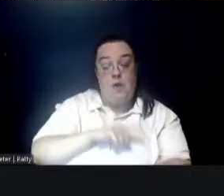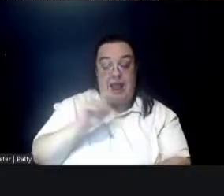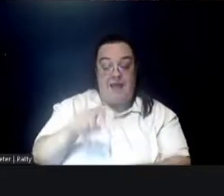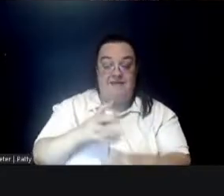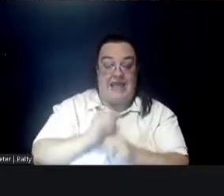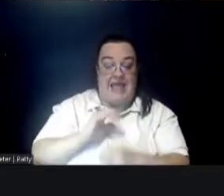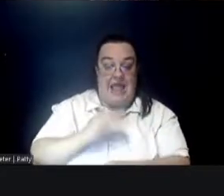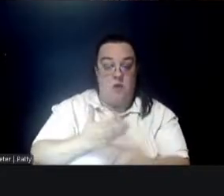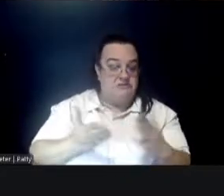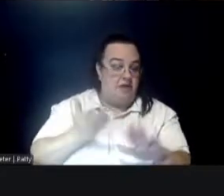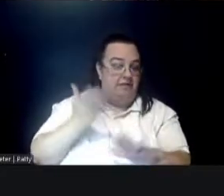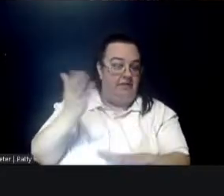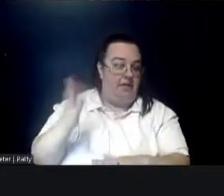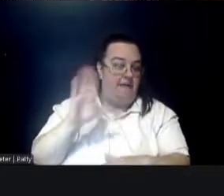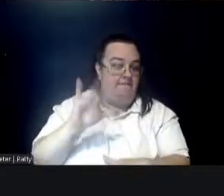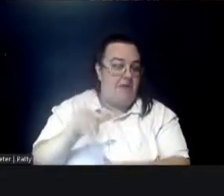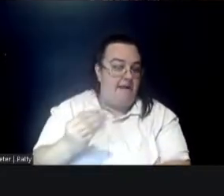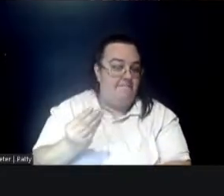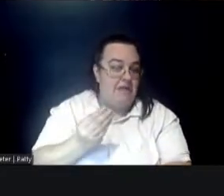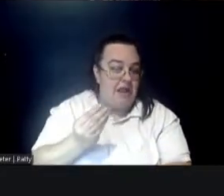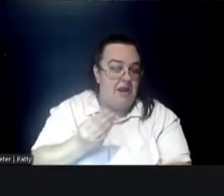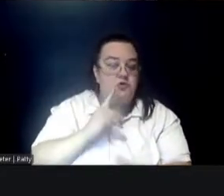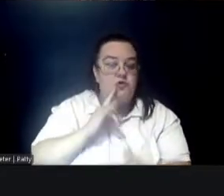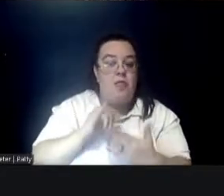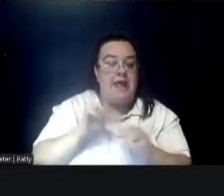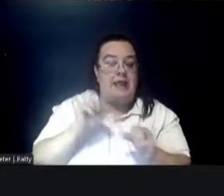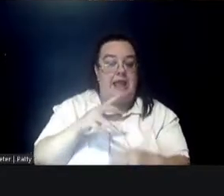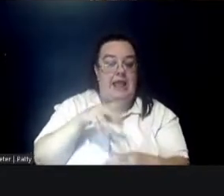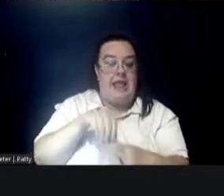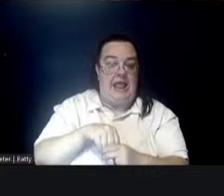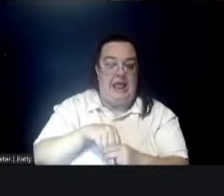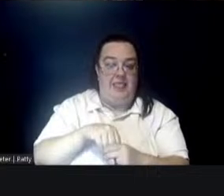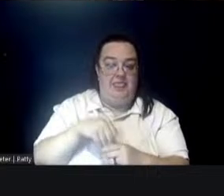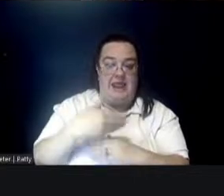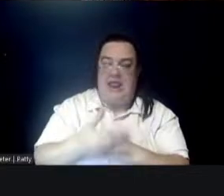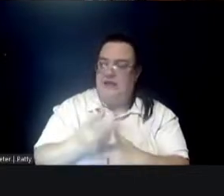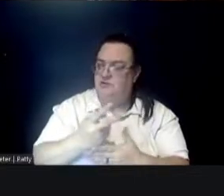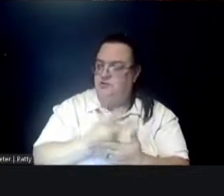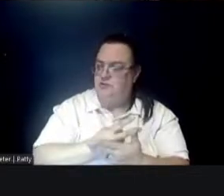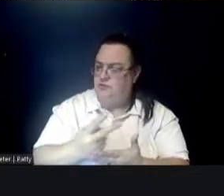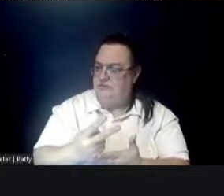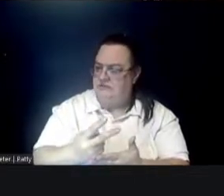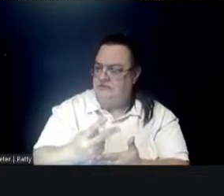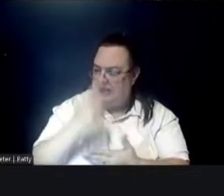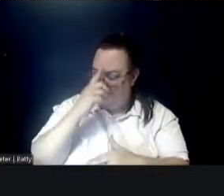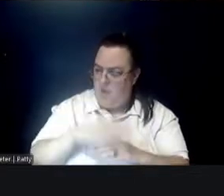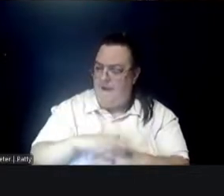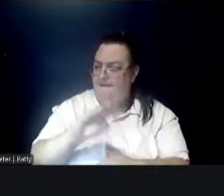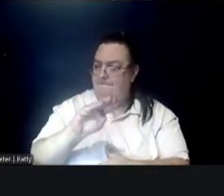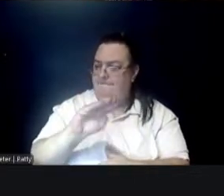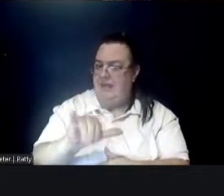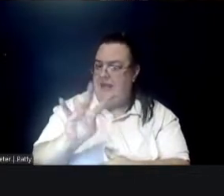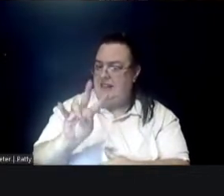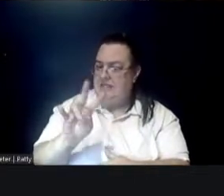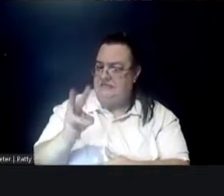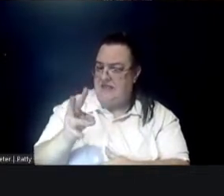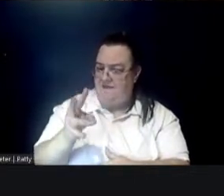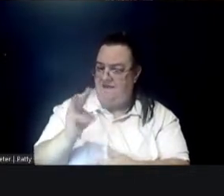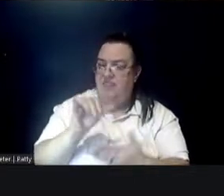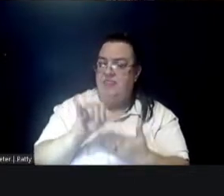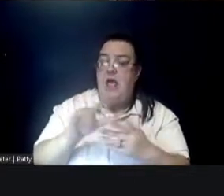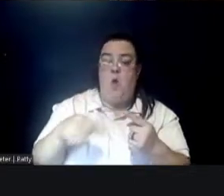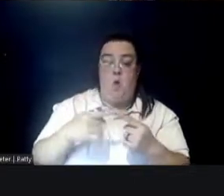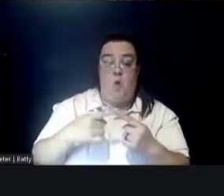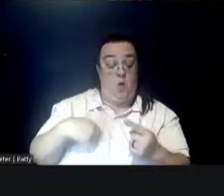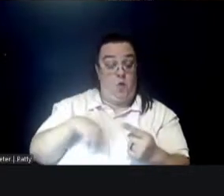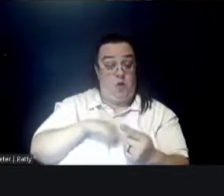by Monday so that it can be in the next 2 weeks. I think on May the 7th is when we are scheduled